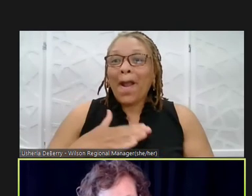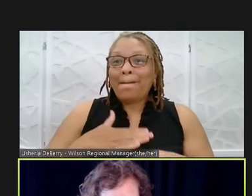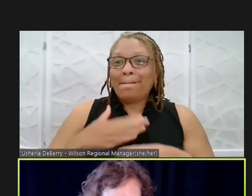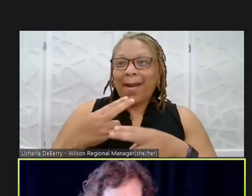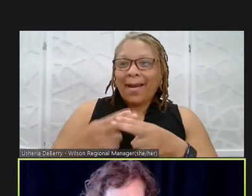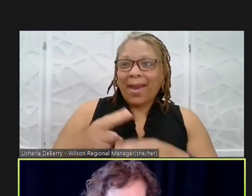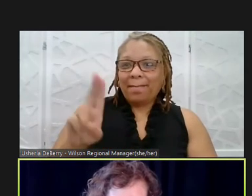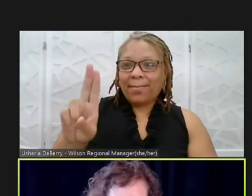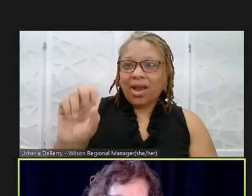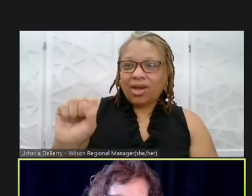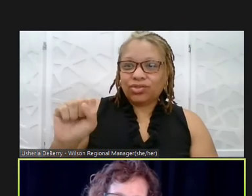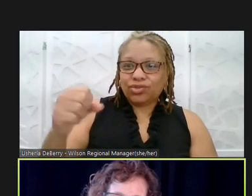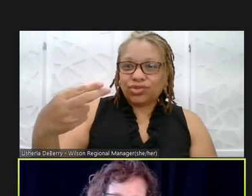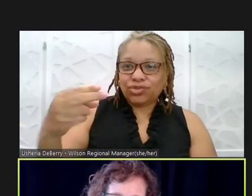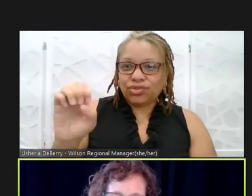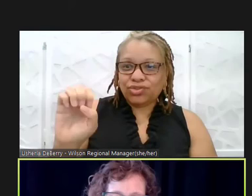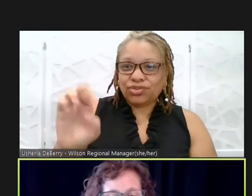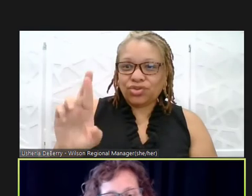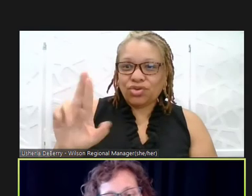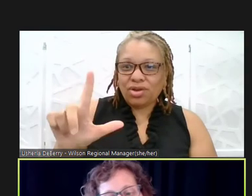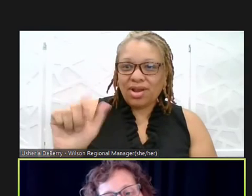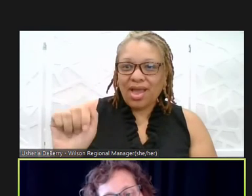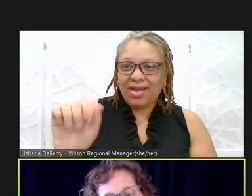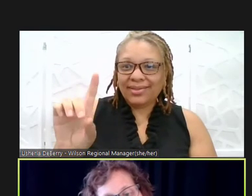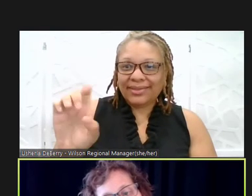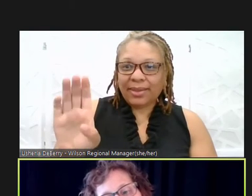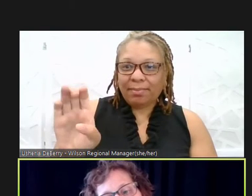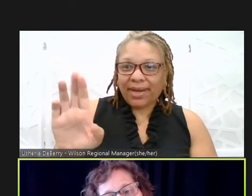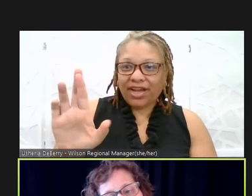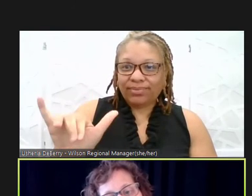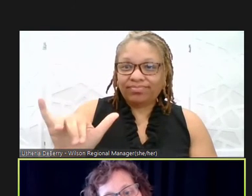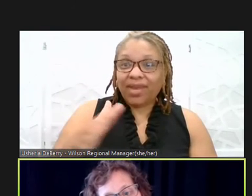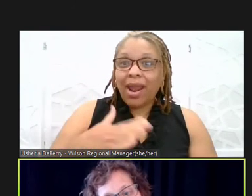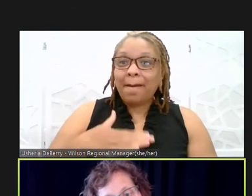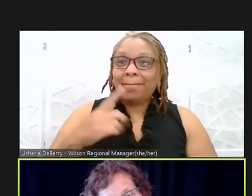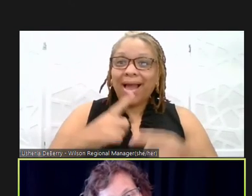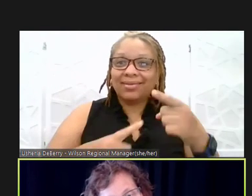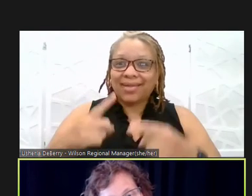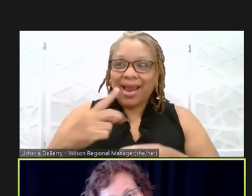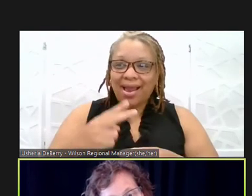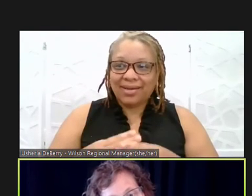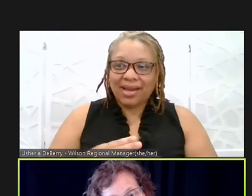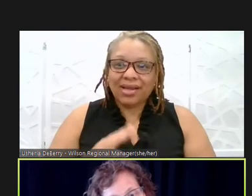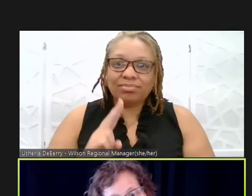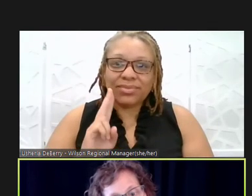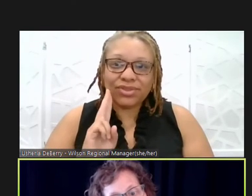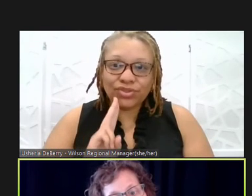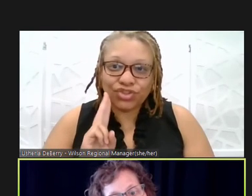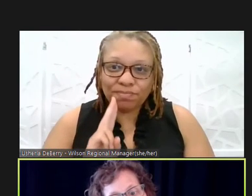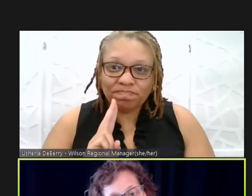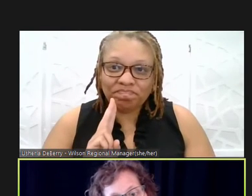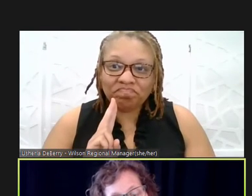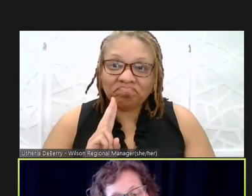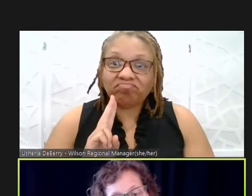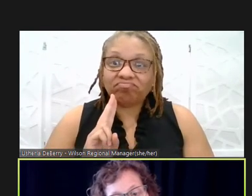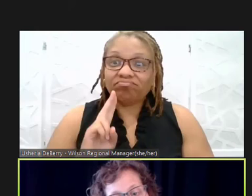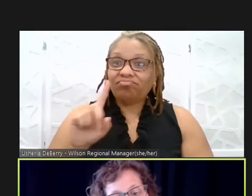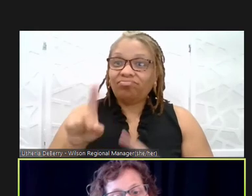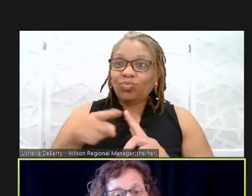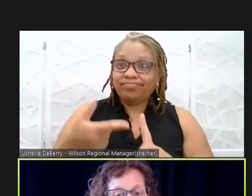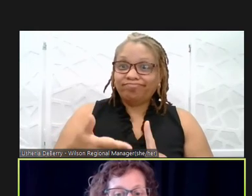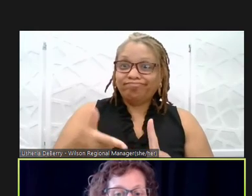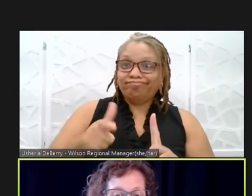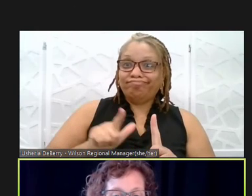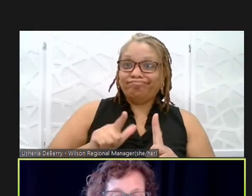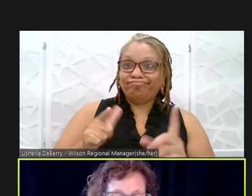is wonderful. My name is Usherla DeBerry. My sign name is a